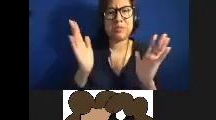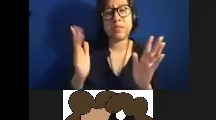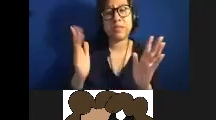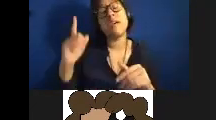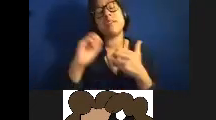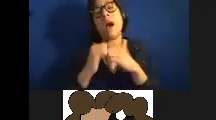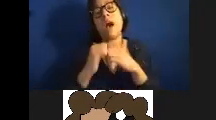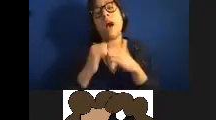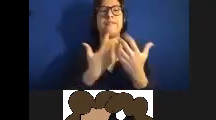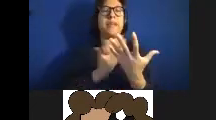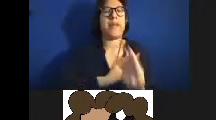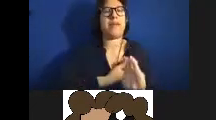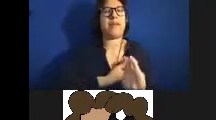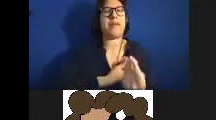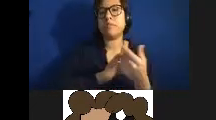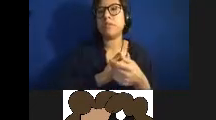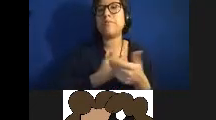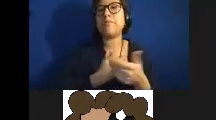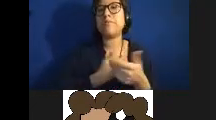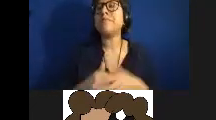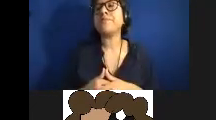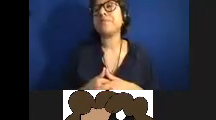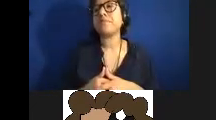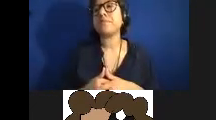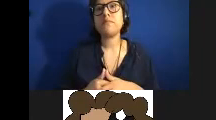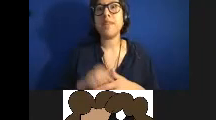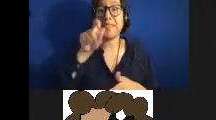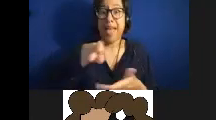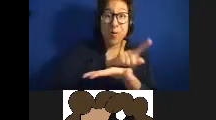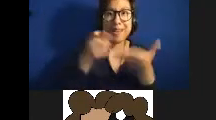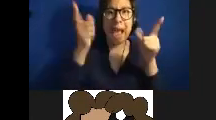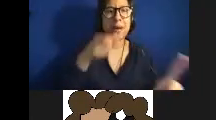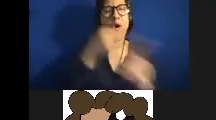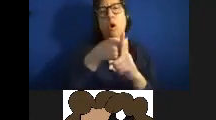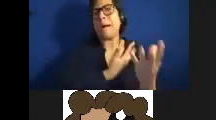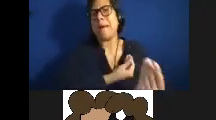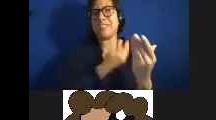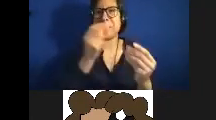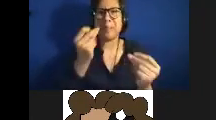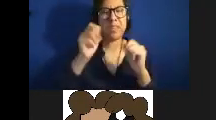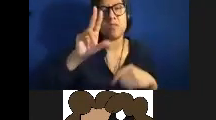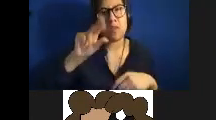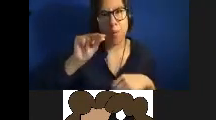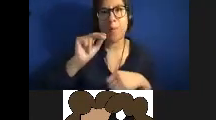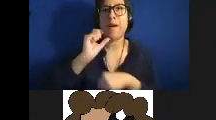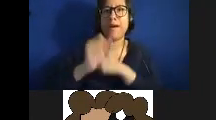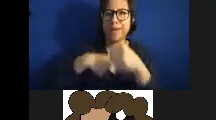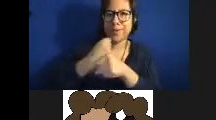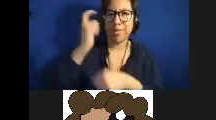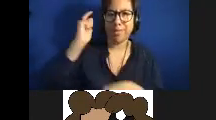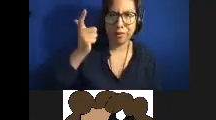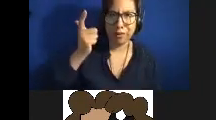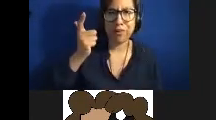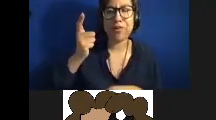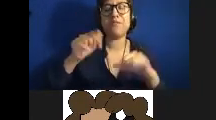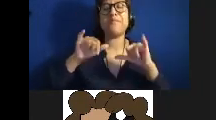learned compassion. But it wasn't within that week that it happened. It was like a year after that, after I found